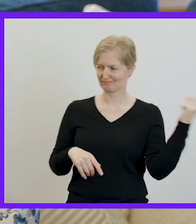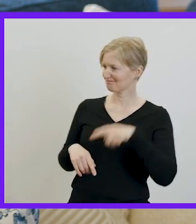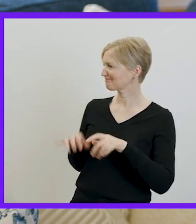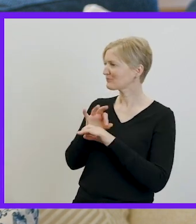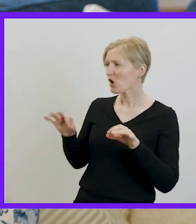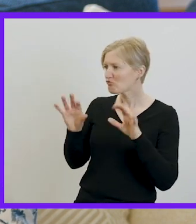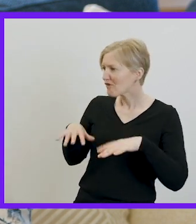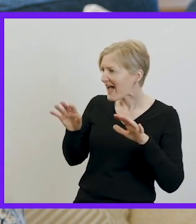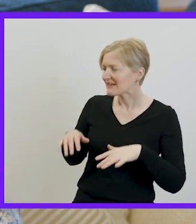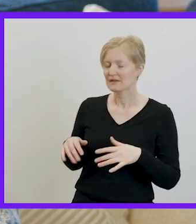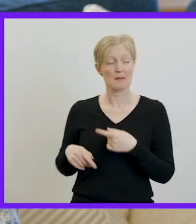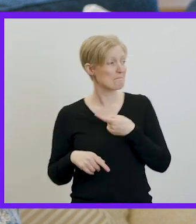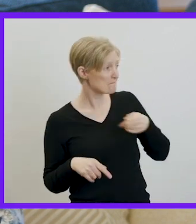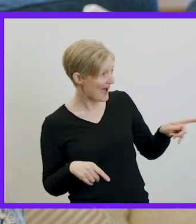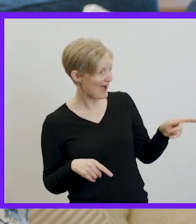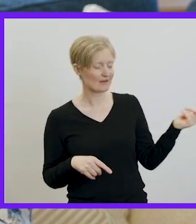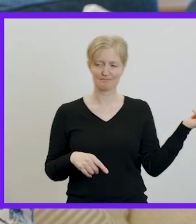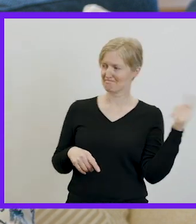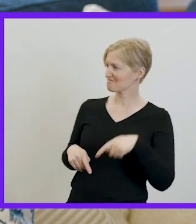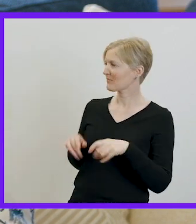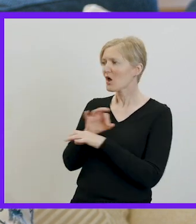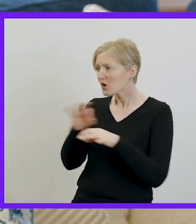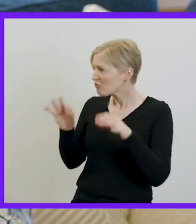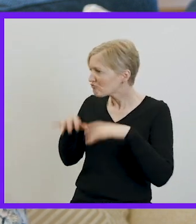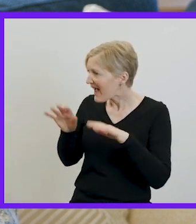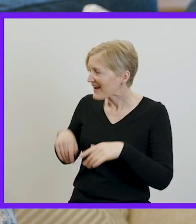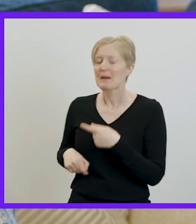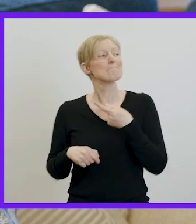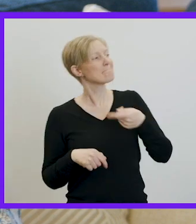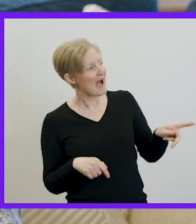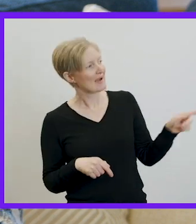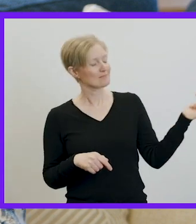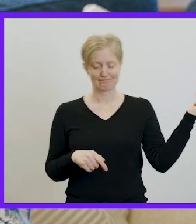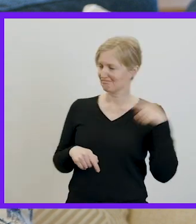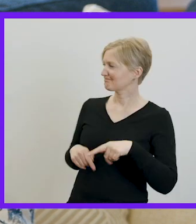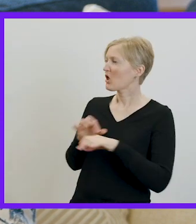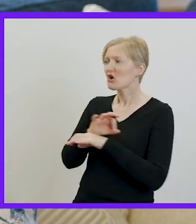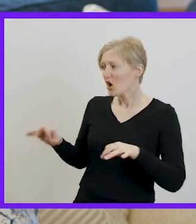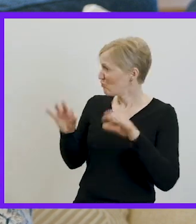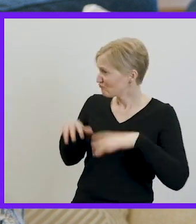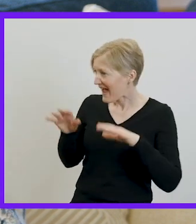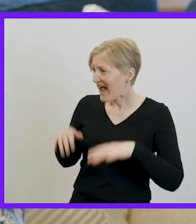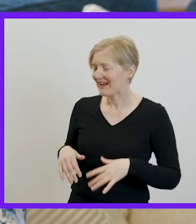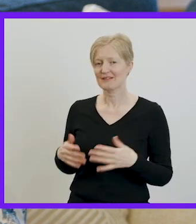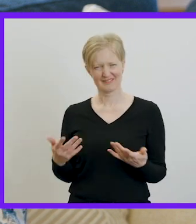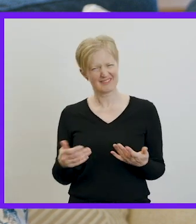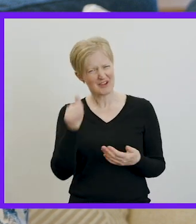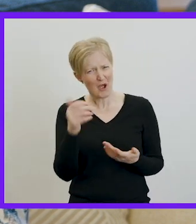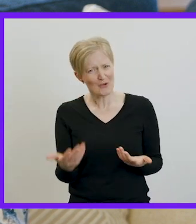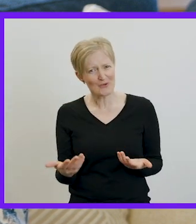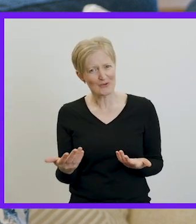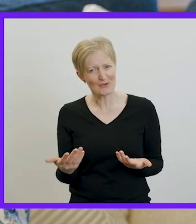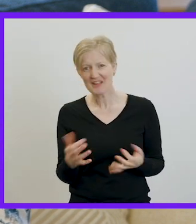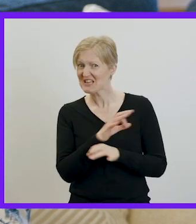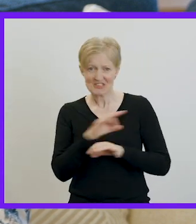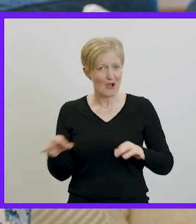him out again, still no rain. Sends him out again, still no rain. Sends him out again, still no rain. Getting